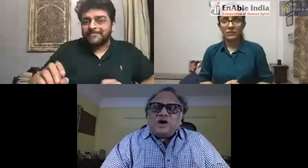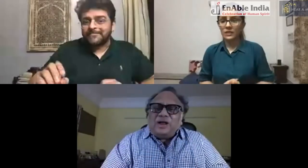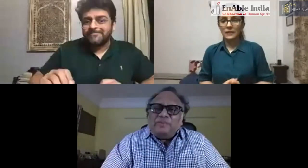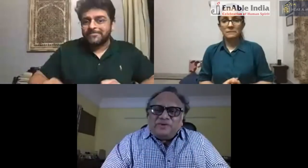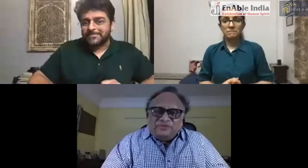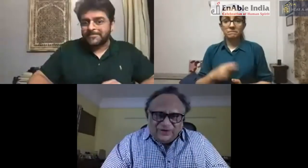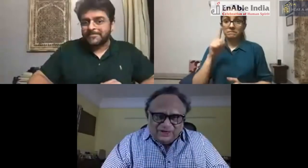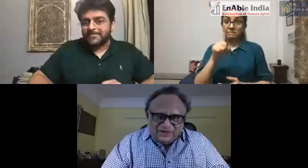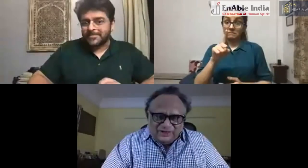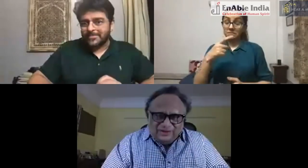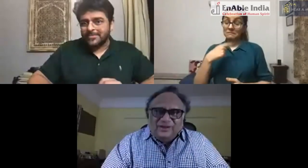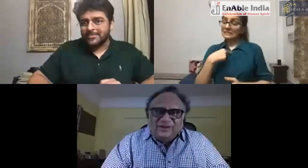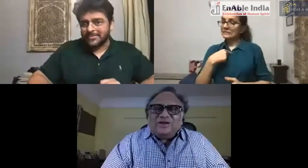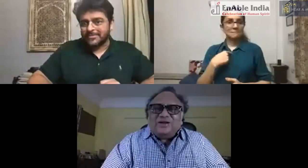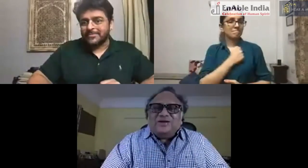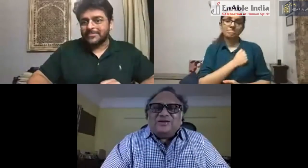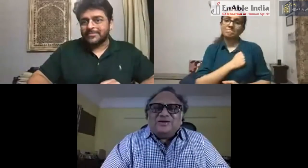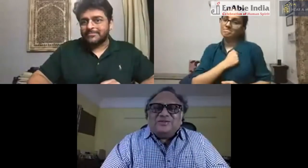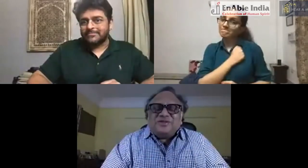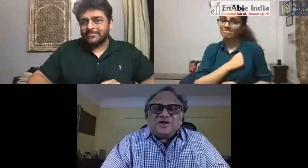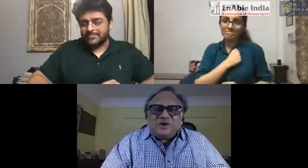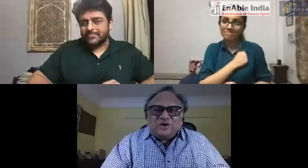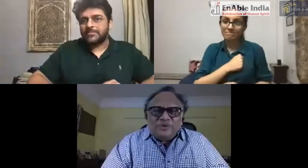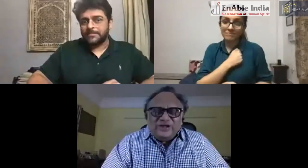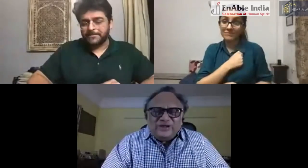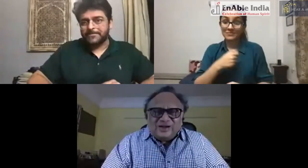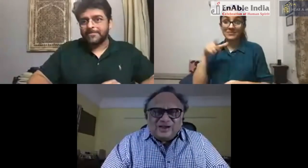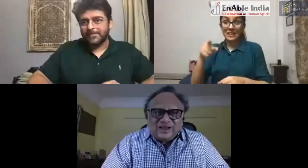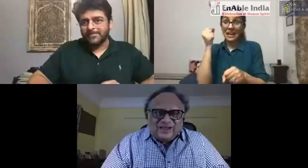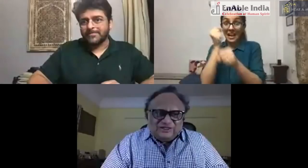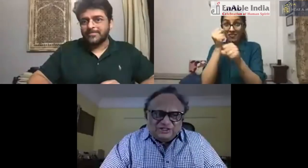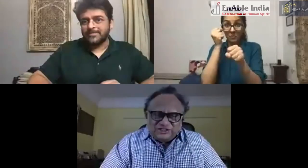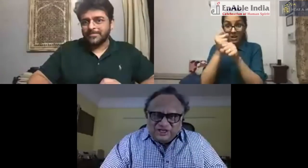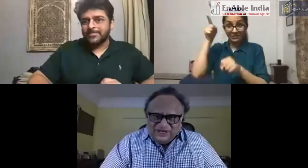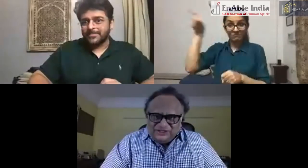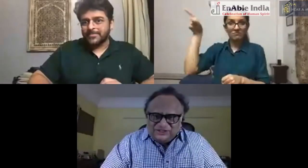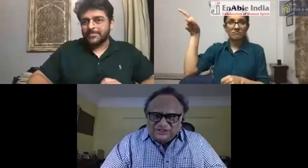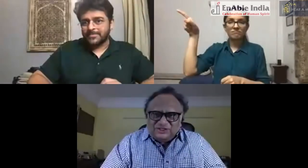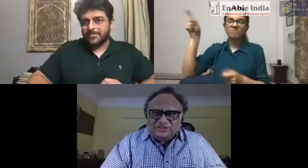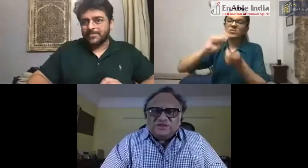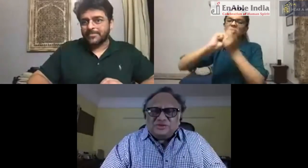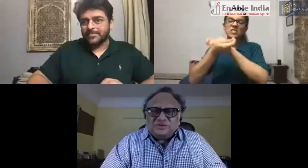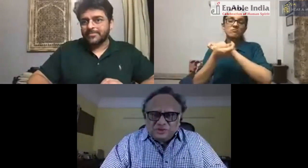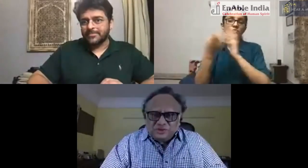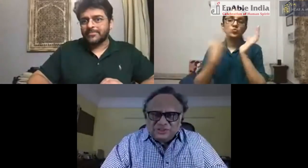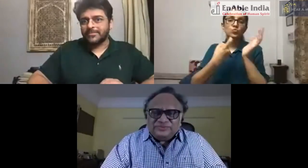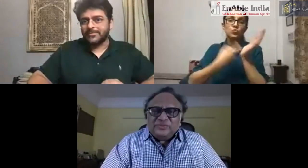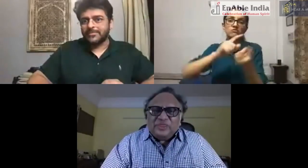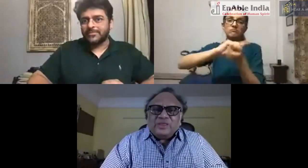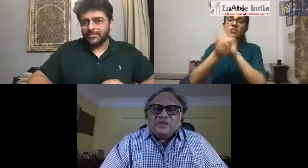Now, I'm afraid the government has changed the